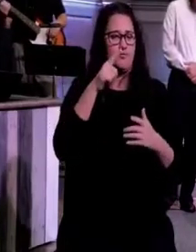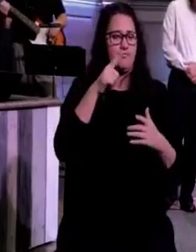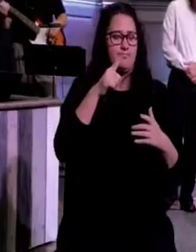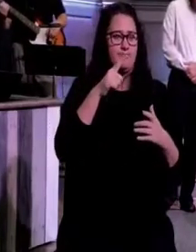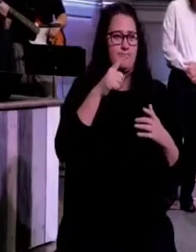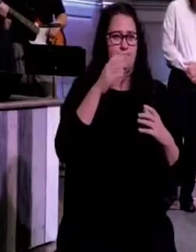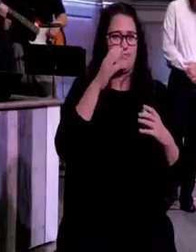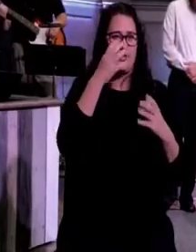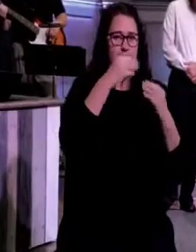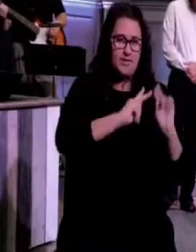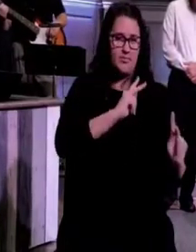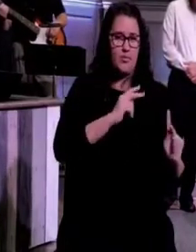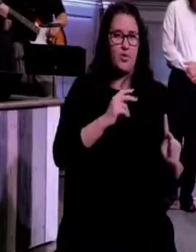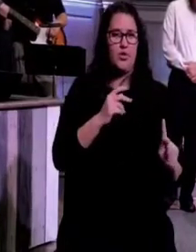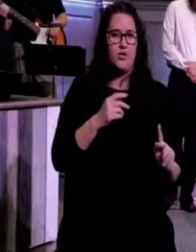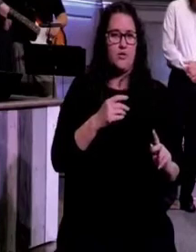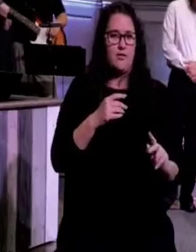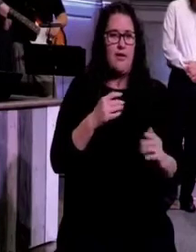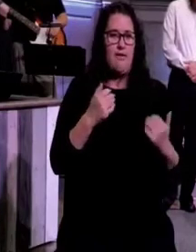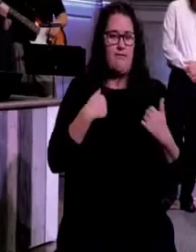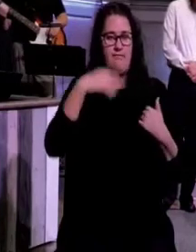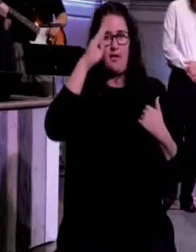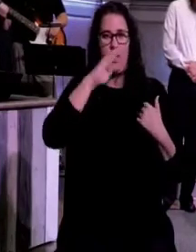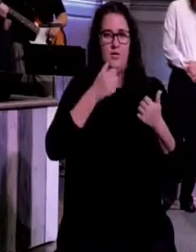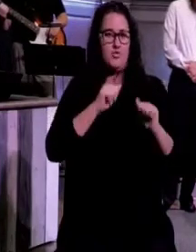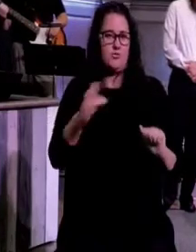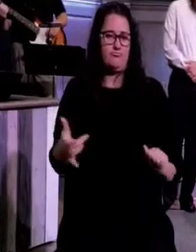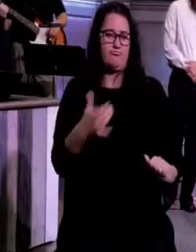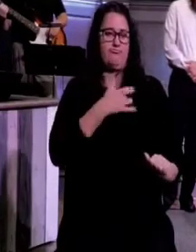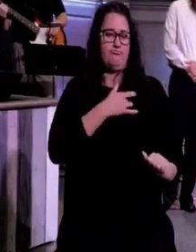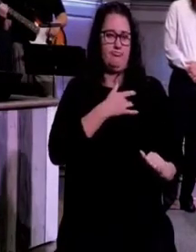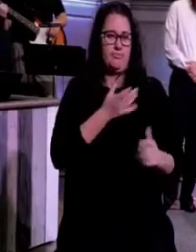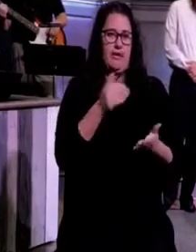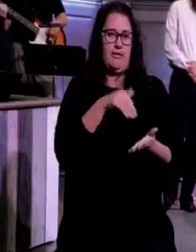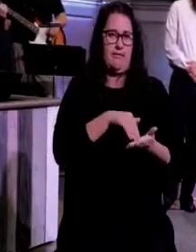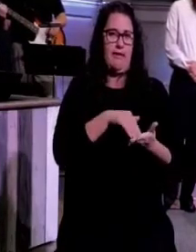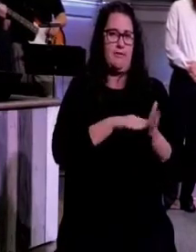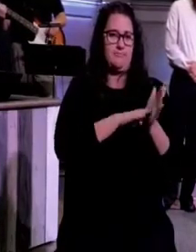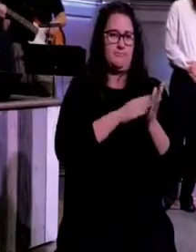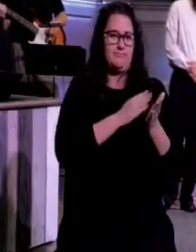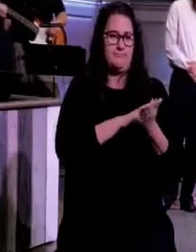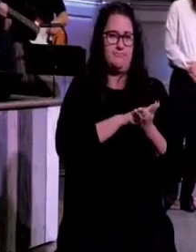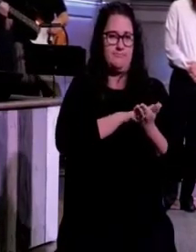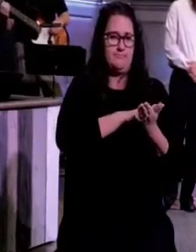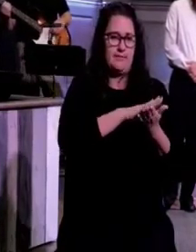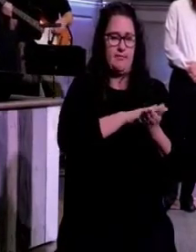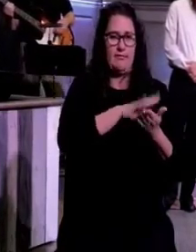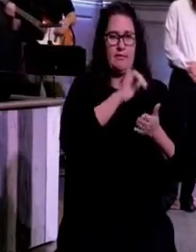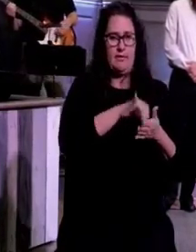that God would rebirth in your spirit a cry for lost people.